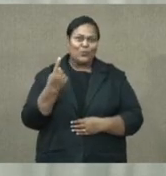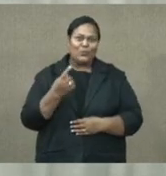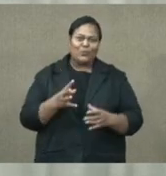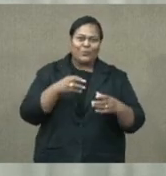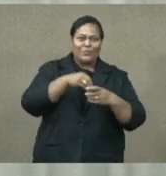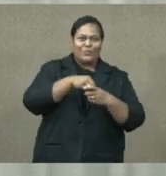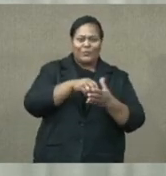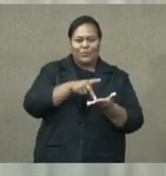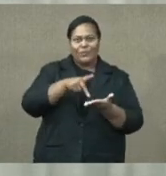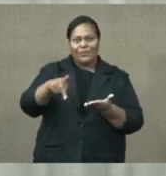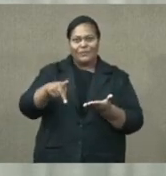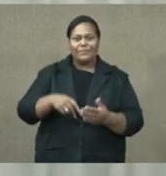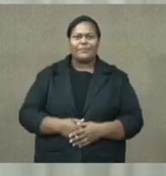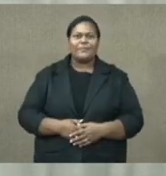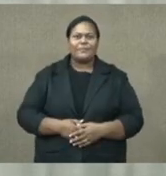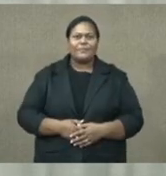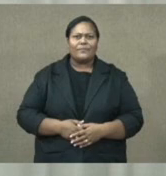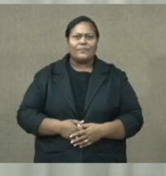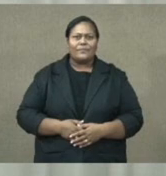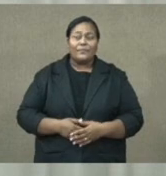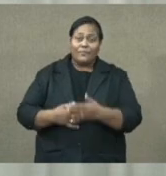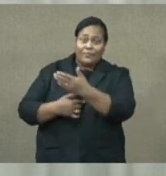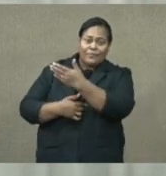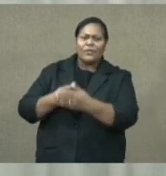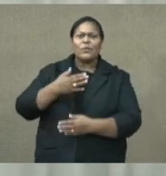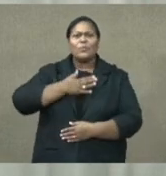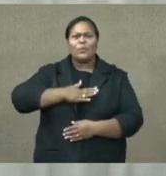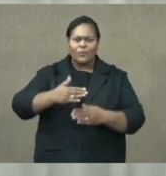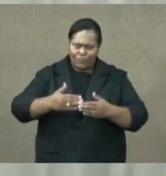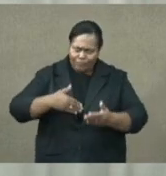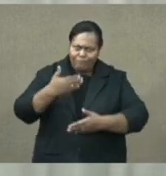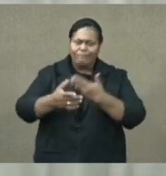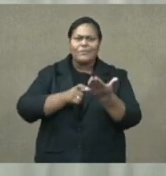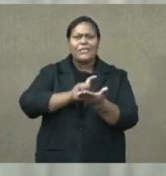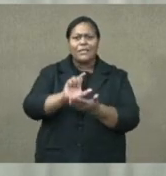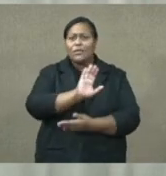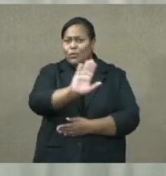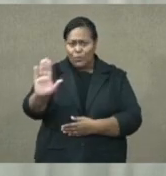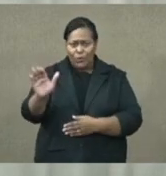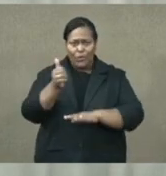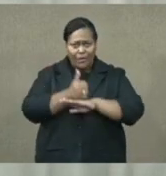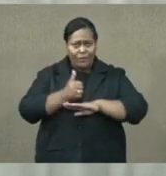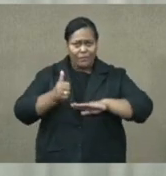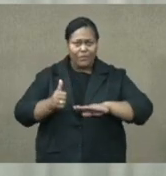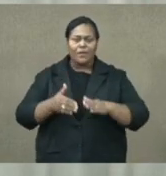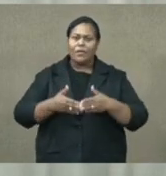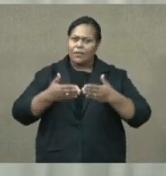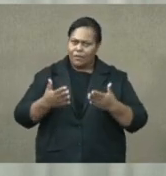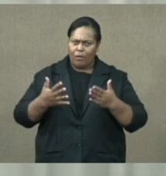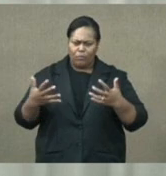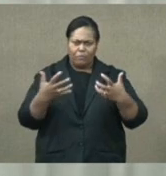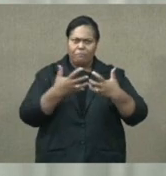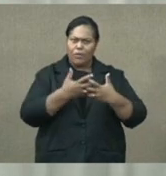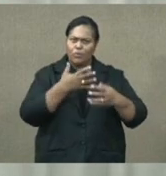and gentlemen, I wish to emphasize that your government is conducting itself consistent with